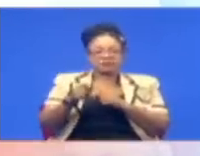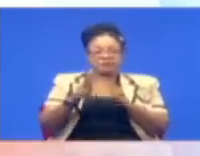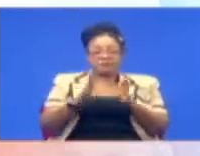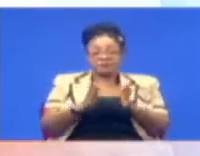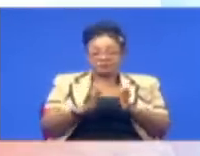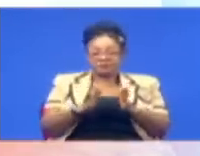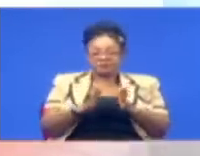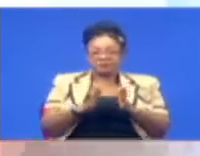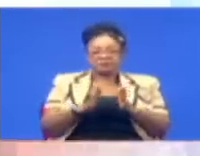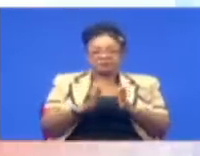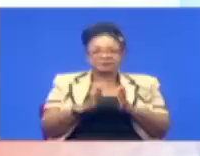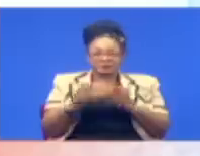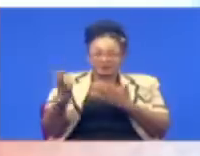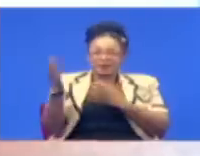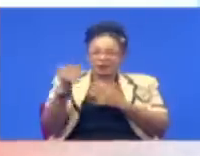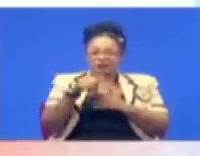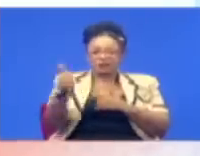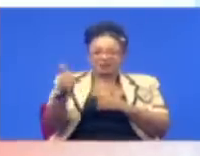And I wish you well.